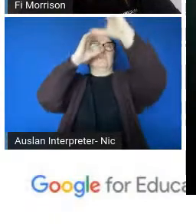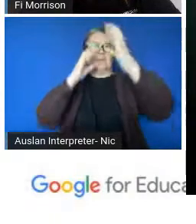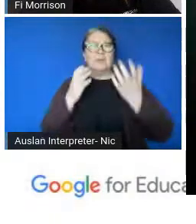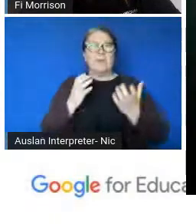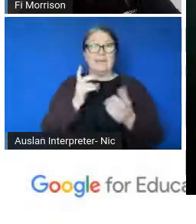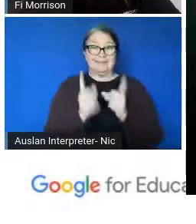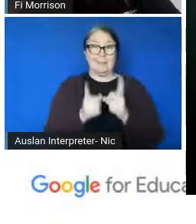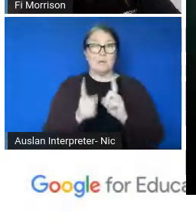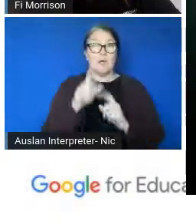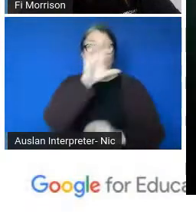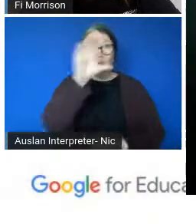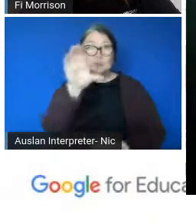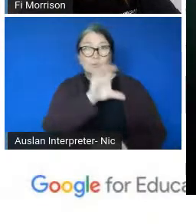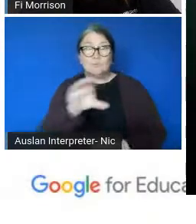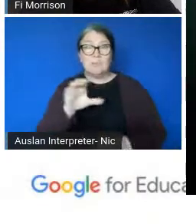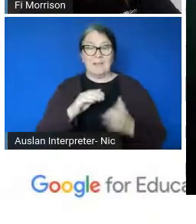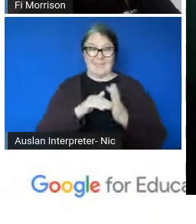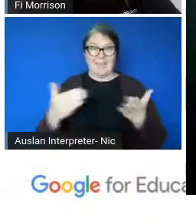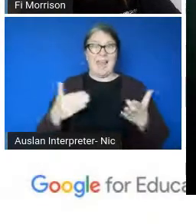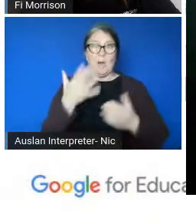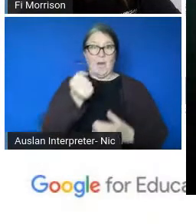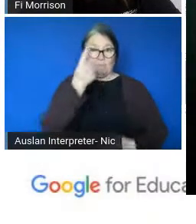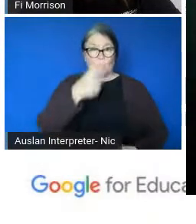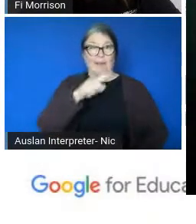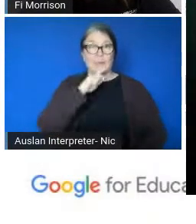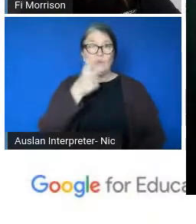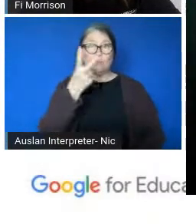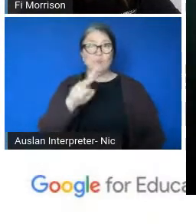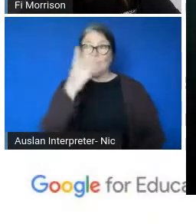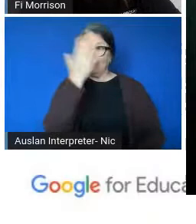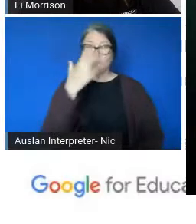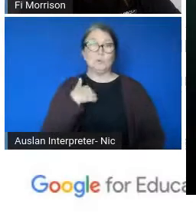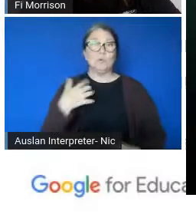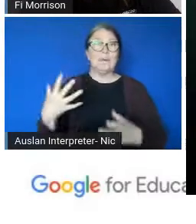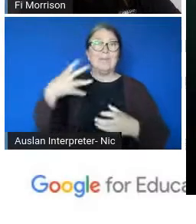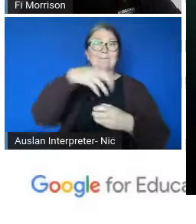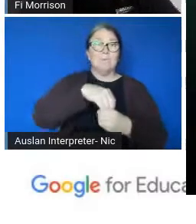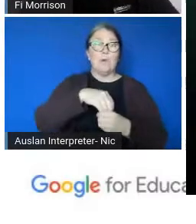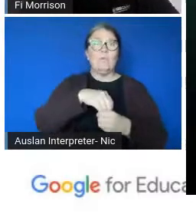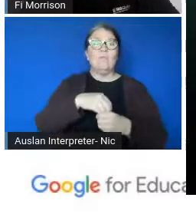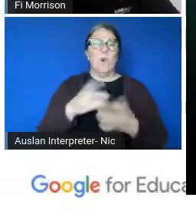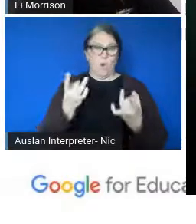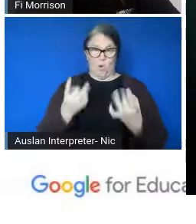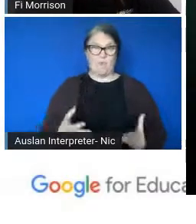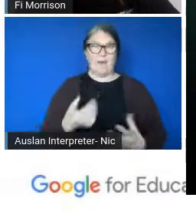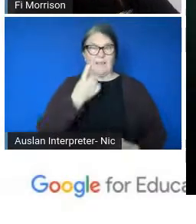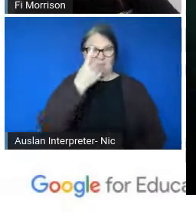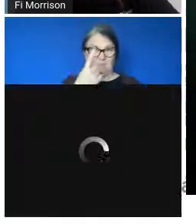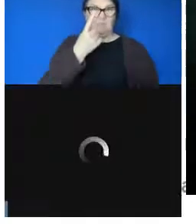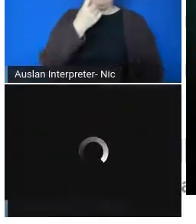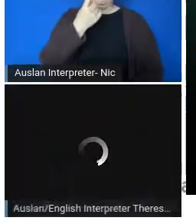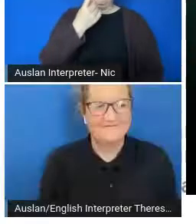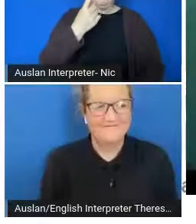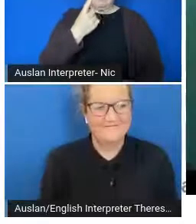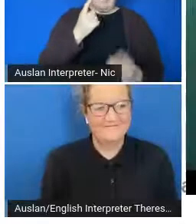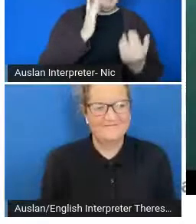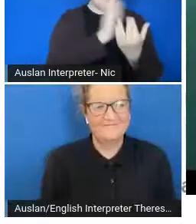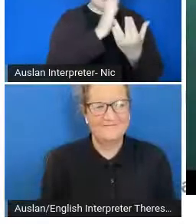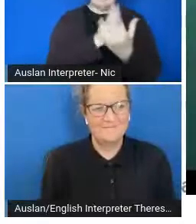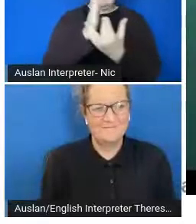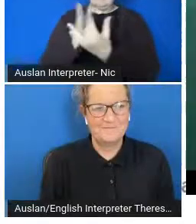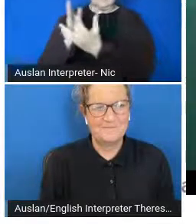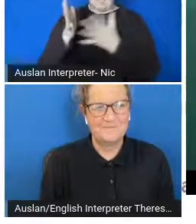we've grown and we've got 120 schools now, and we've already sent 20,000 resources off to remote communities, and it's growing every day.